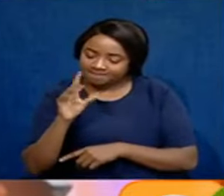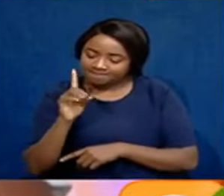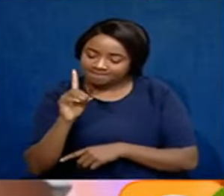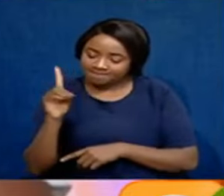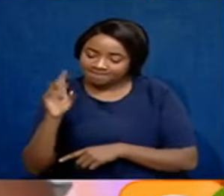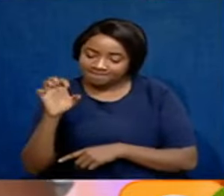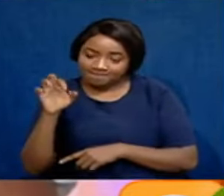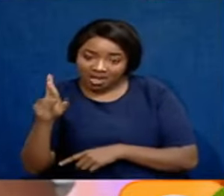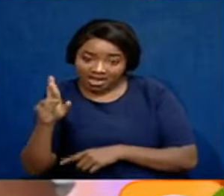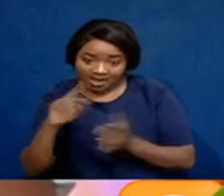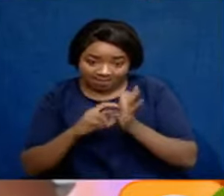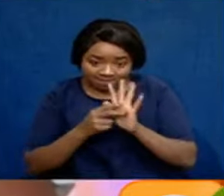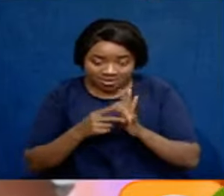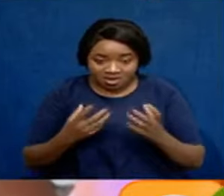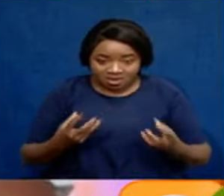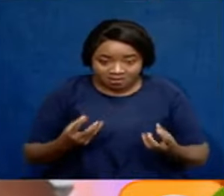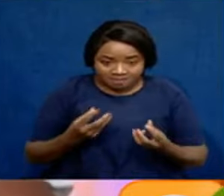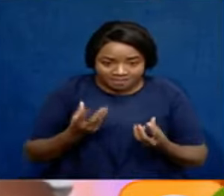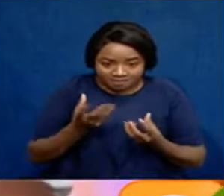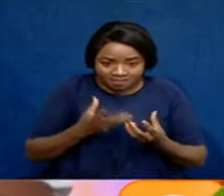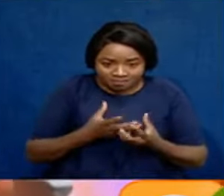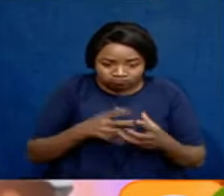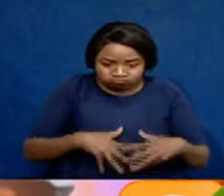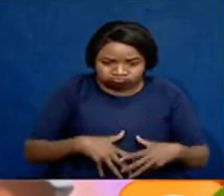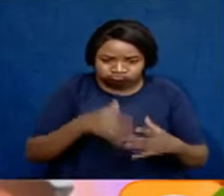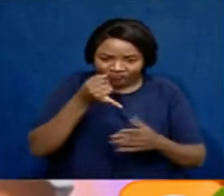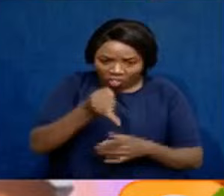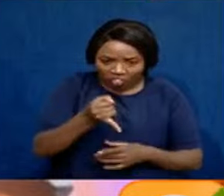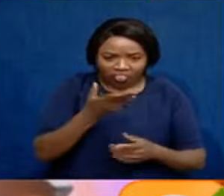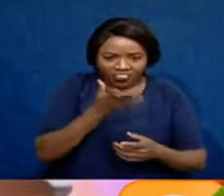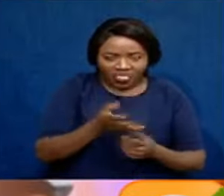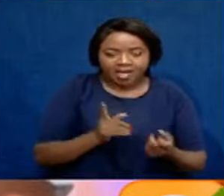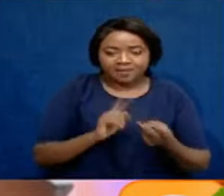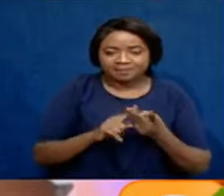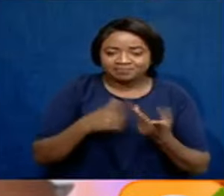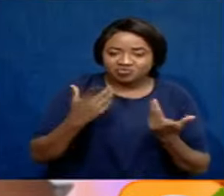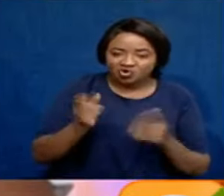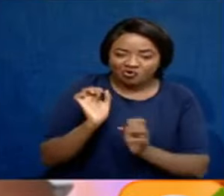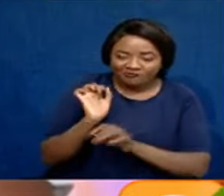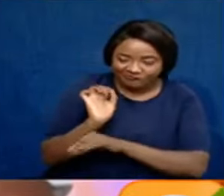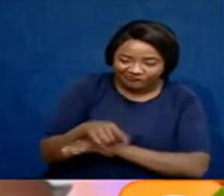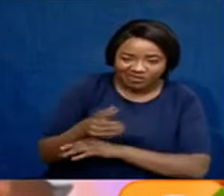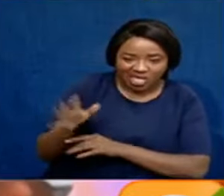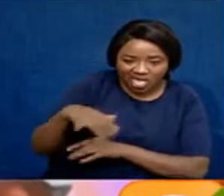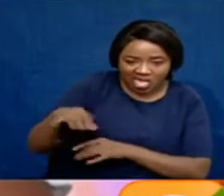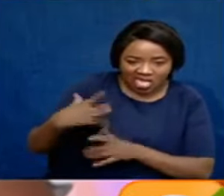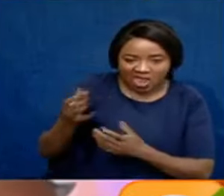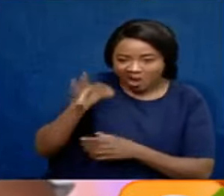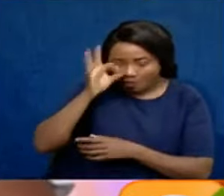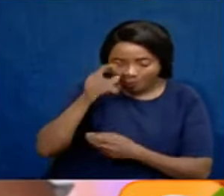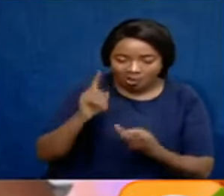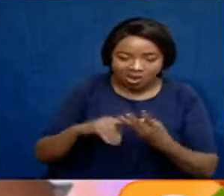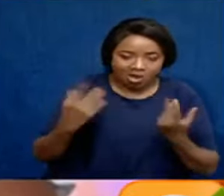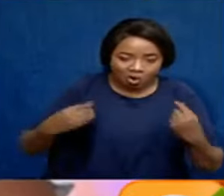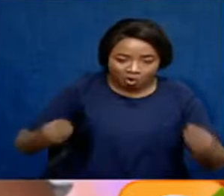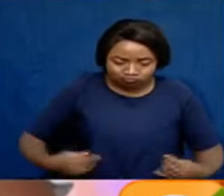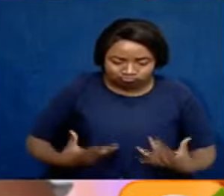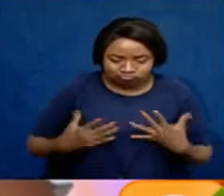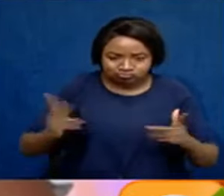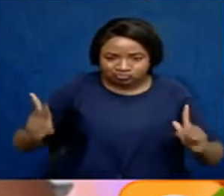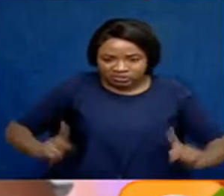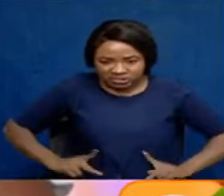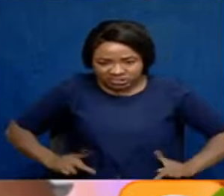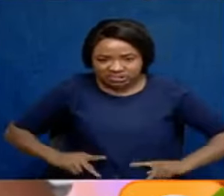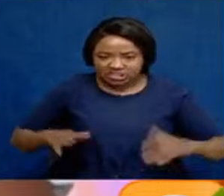rectum behind, or they may involve the blood vessels and move to distant sites, such as the liver, the kidney. But commonly for